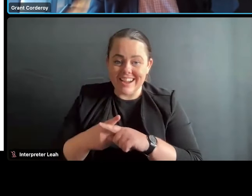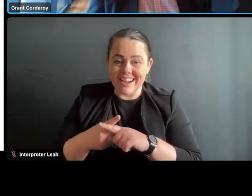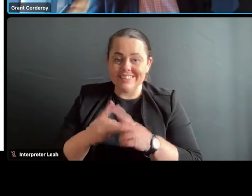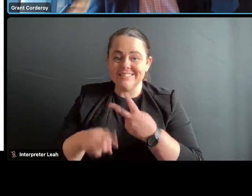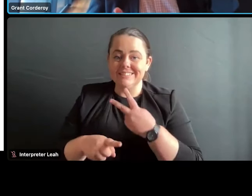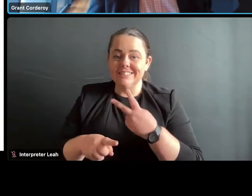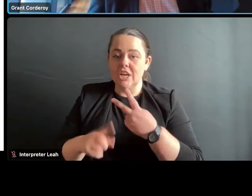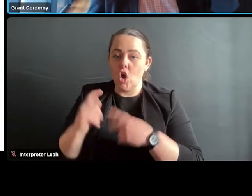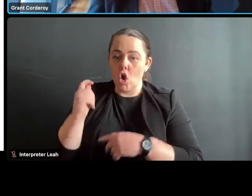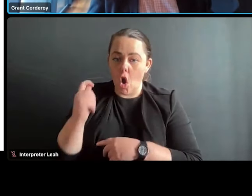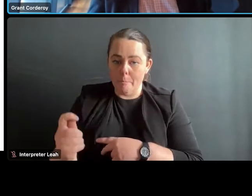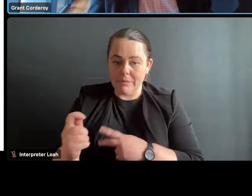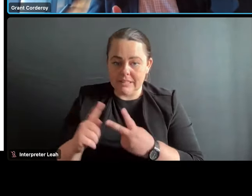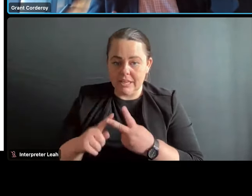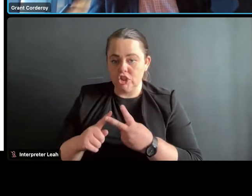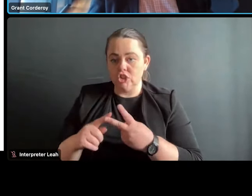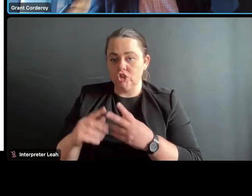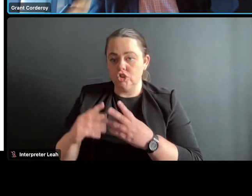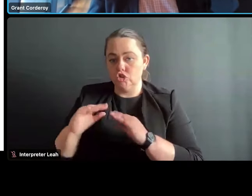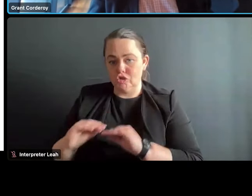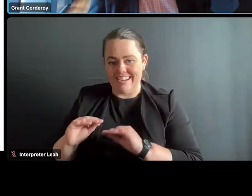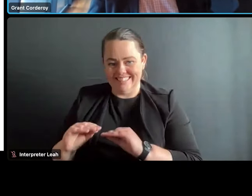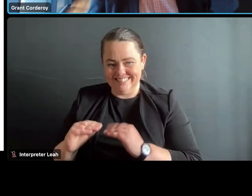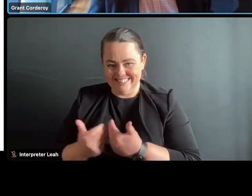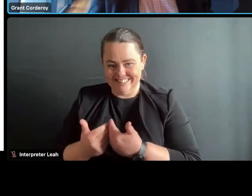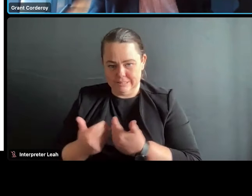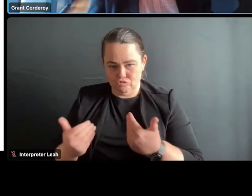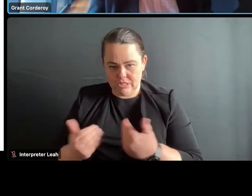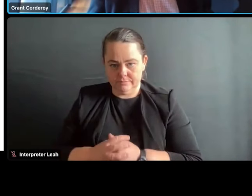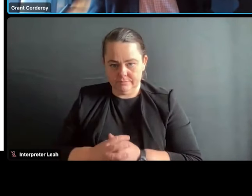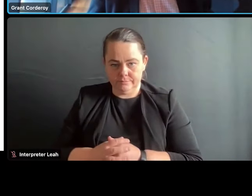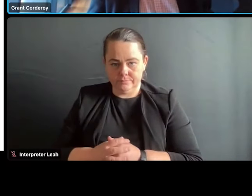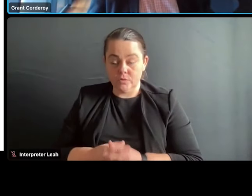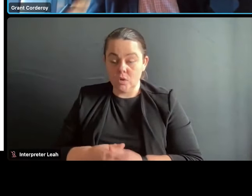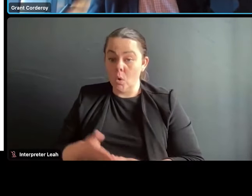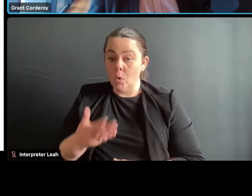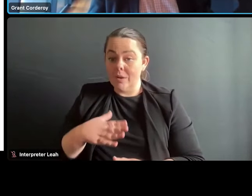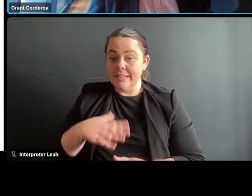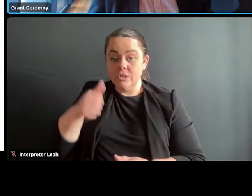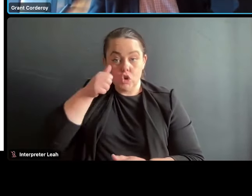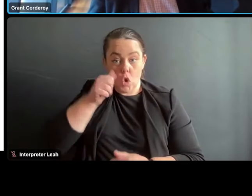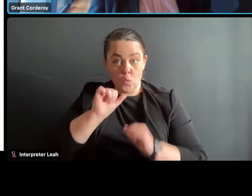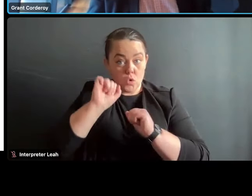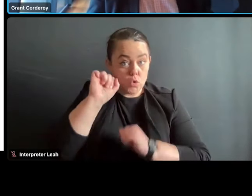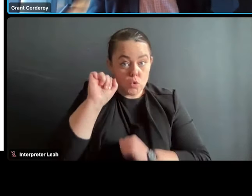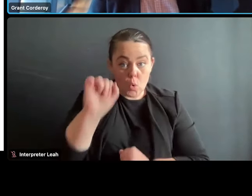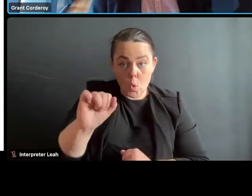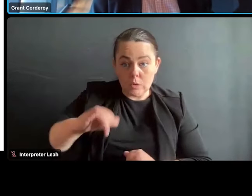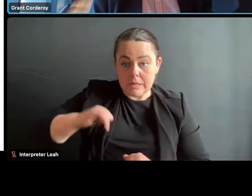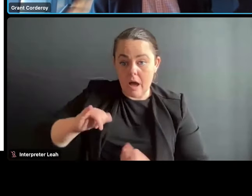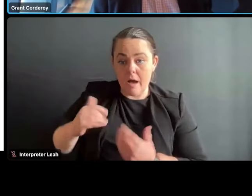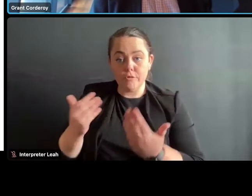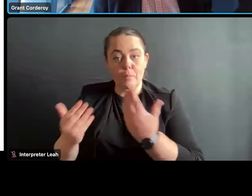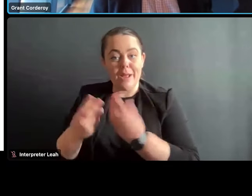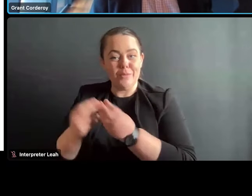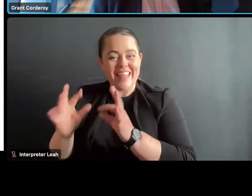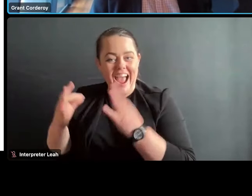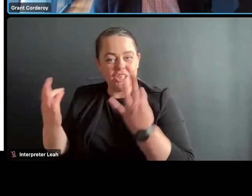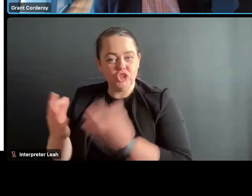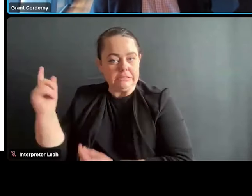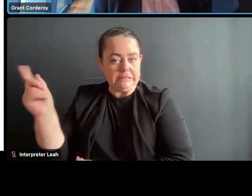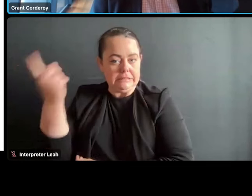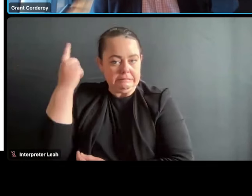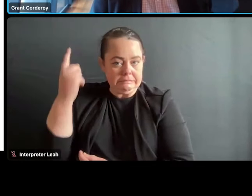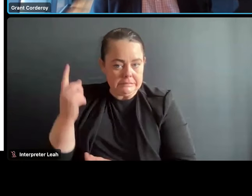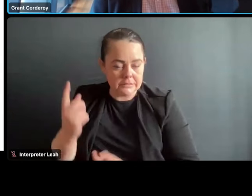costs. We need to get a dissection between agency and brokered, which is very important, exactly the same way. Now, notice that we're